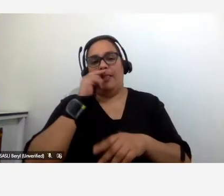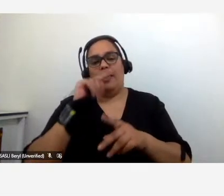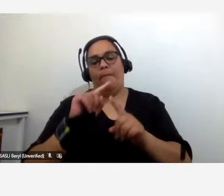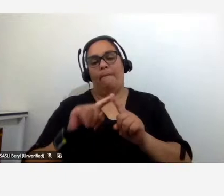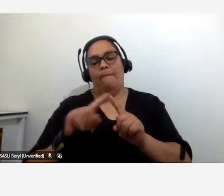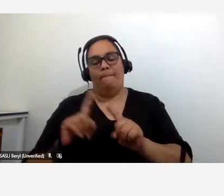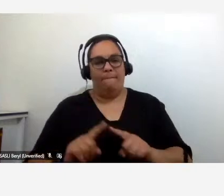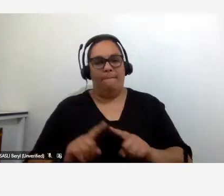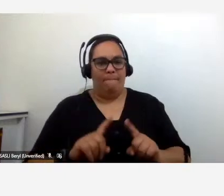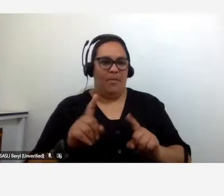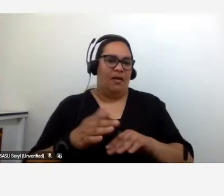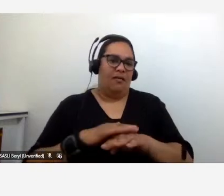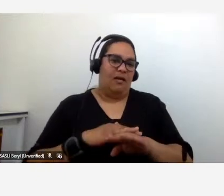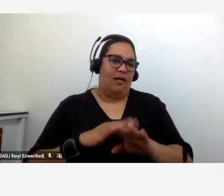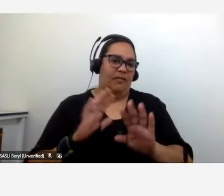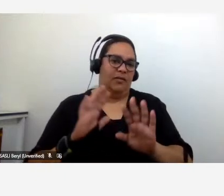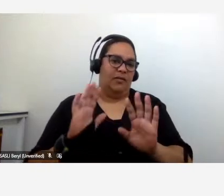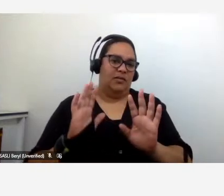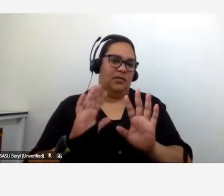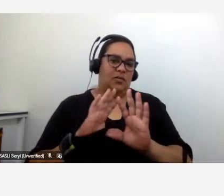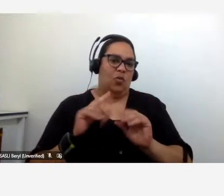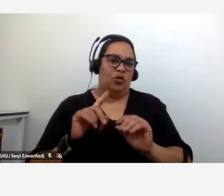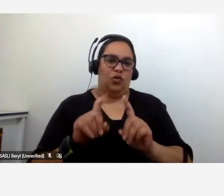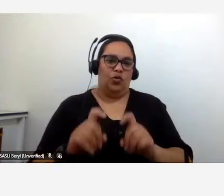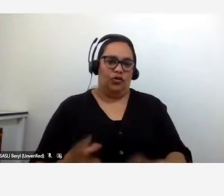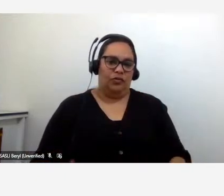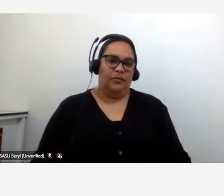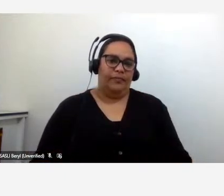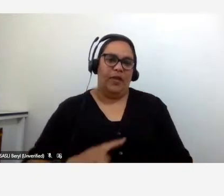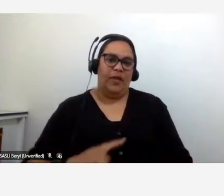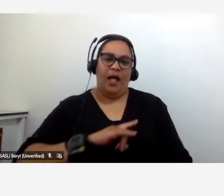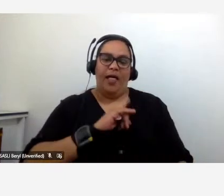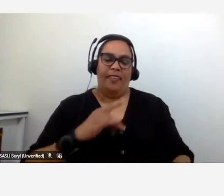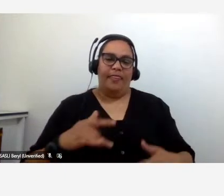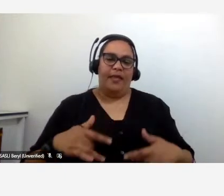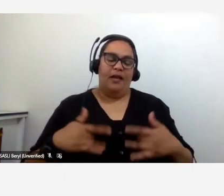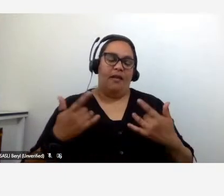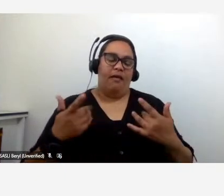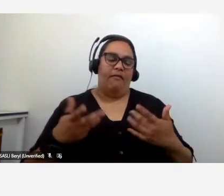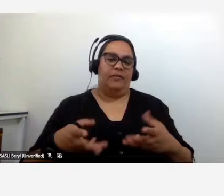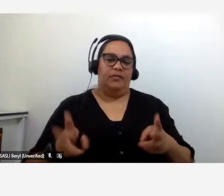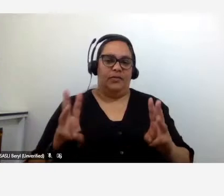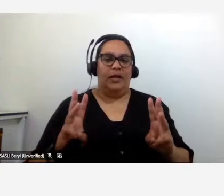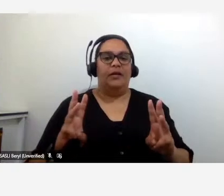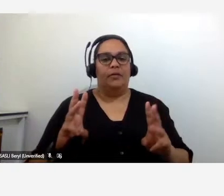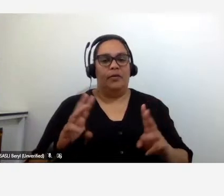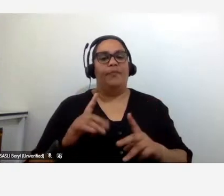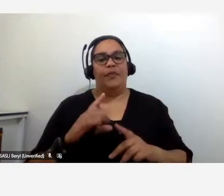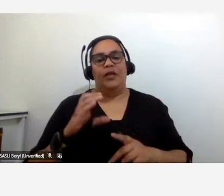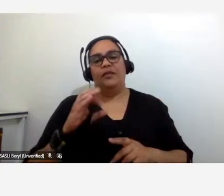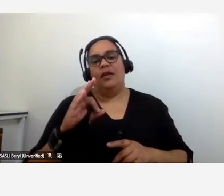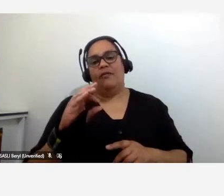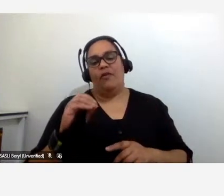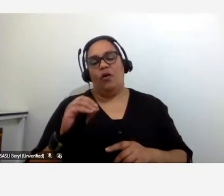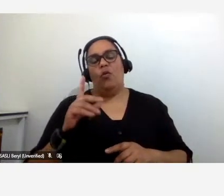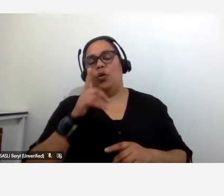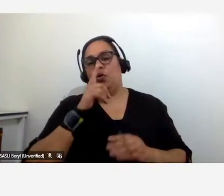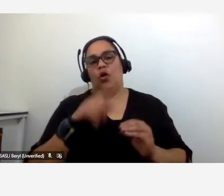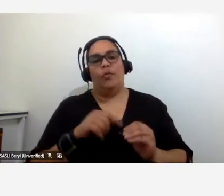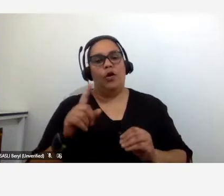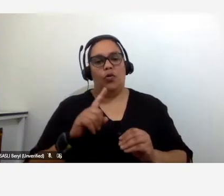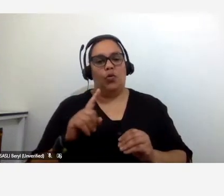I think that covers which one? They are lines. Yeah. And then CFO will kick off with